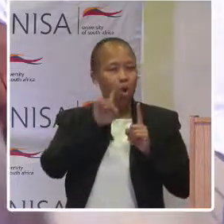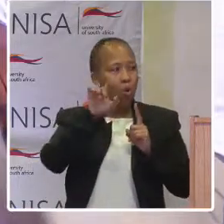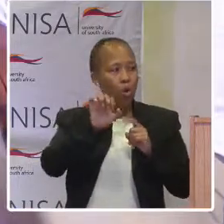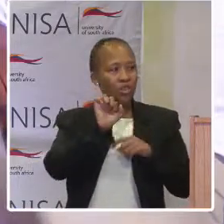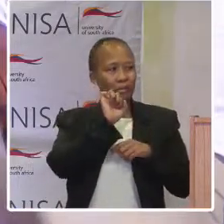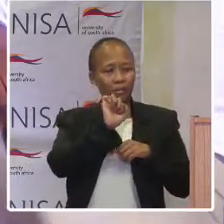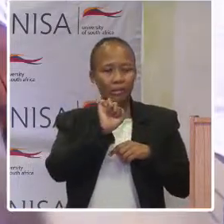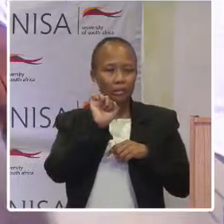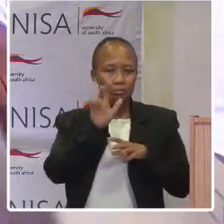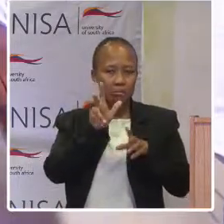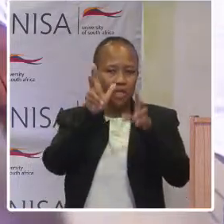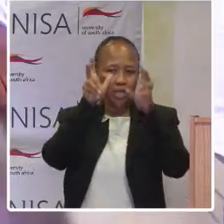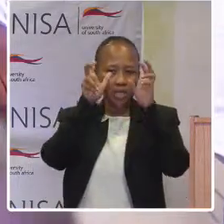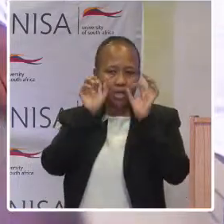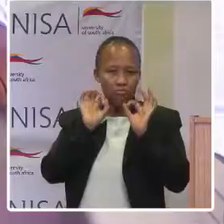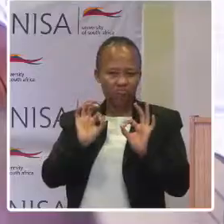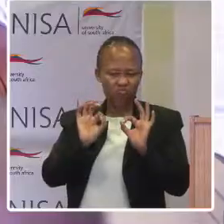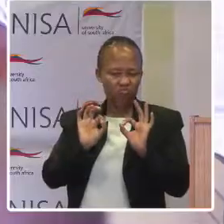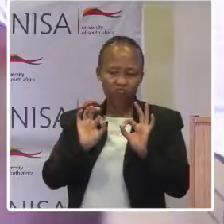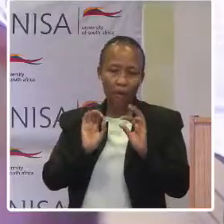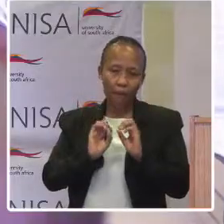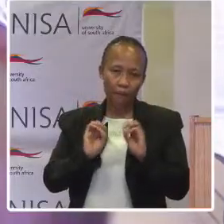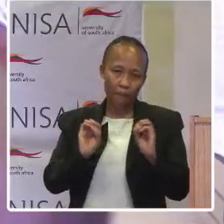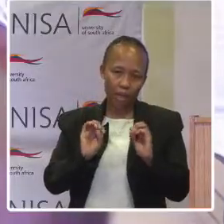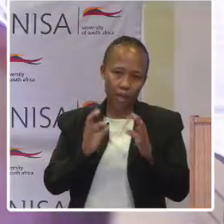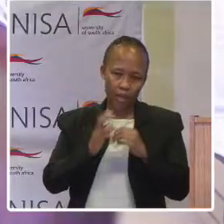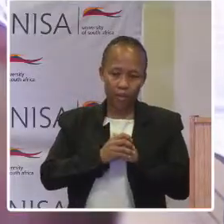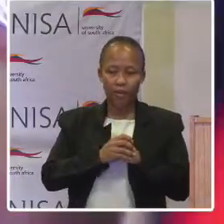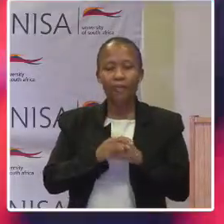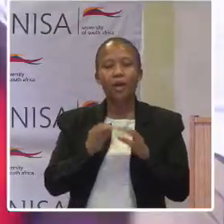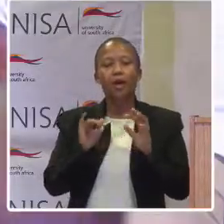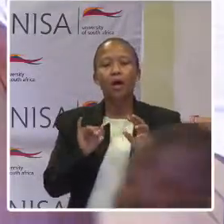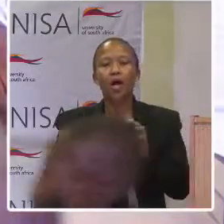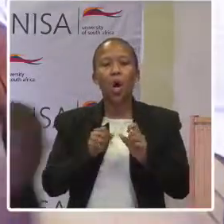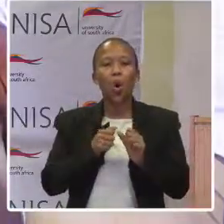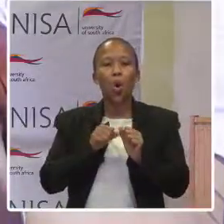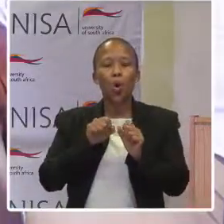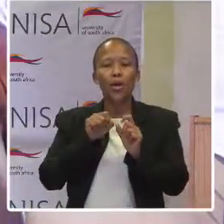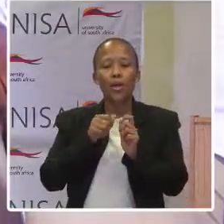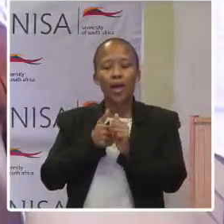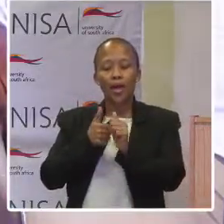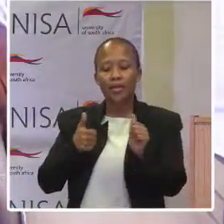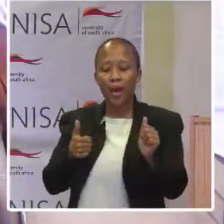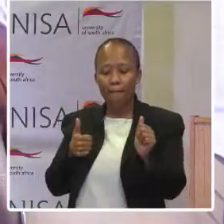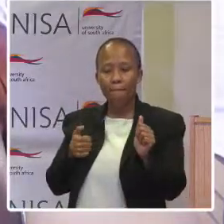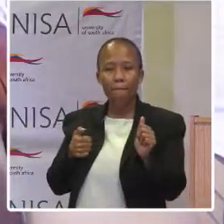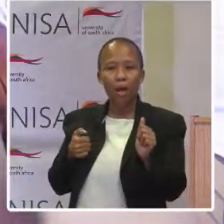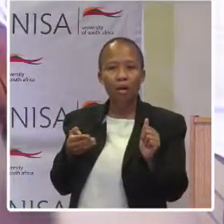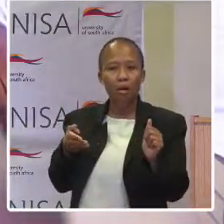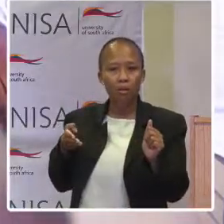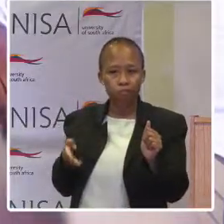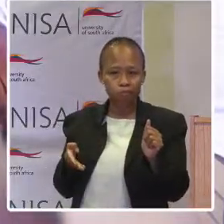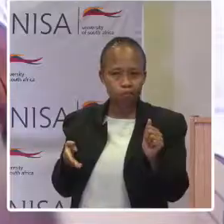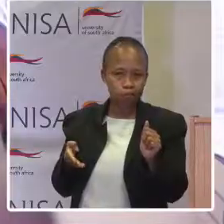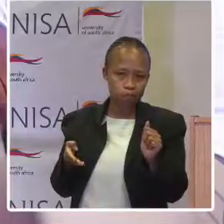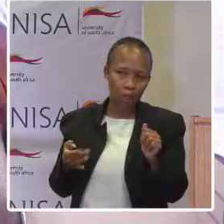back. Were you referring to the gap that is there to say currently when we look